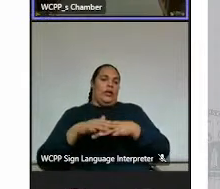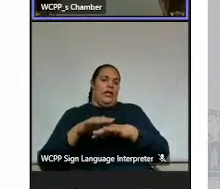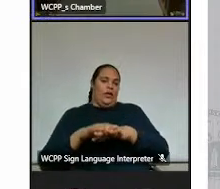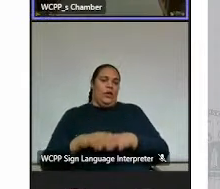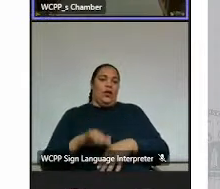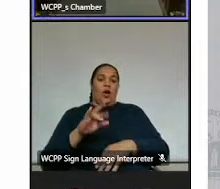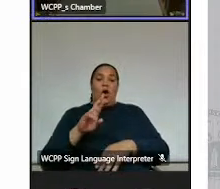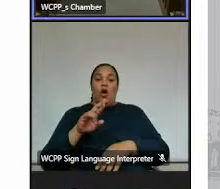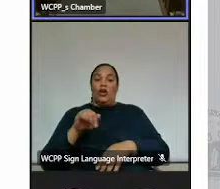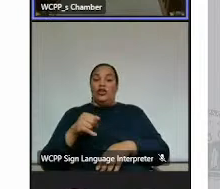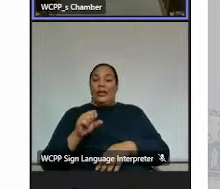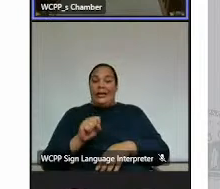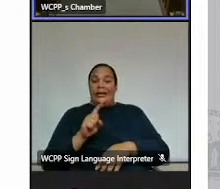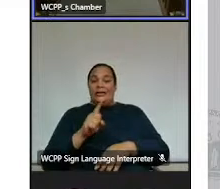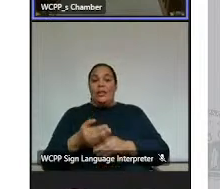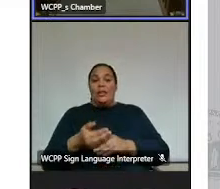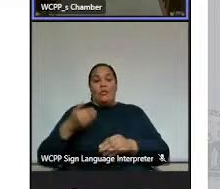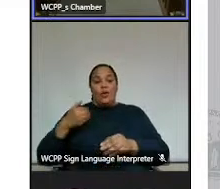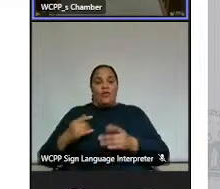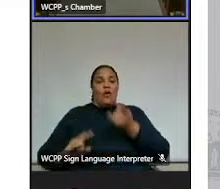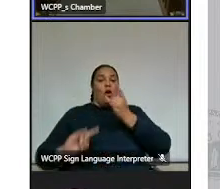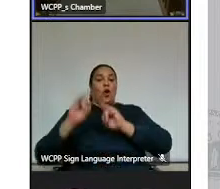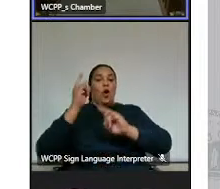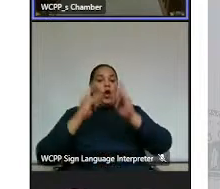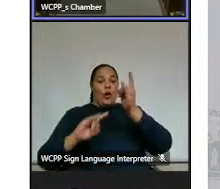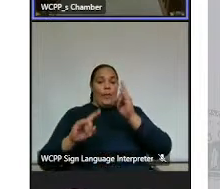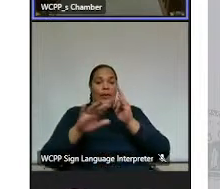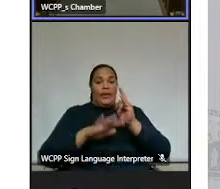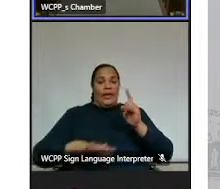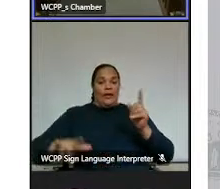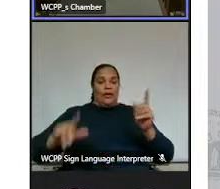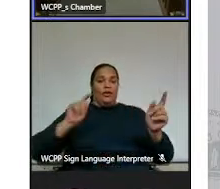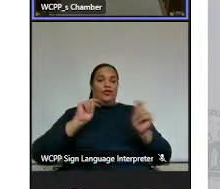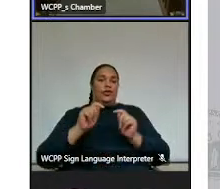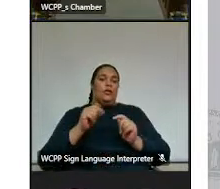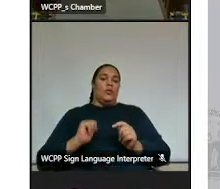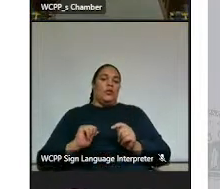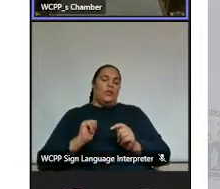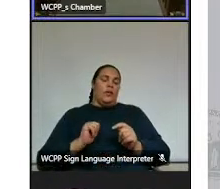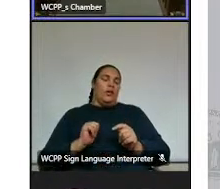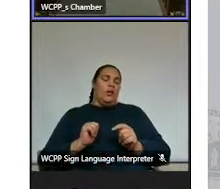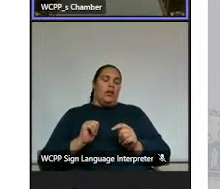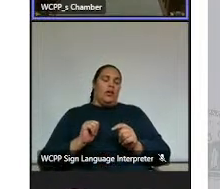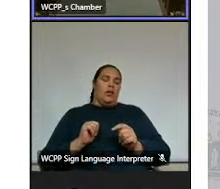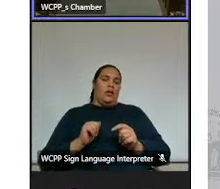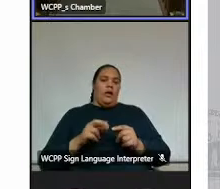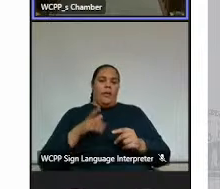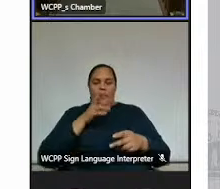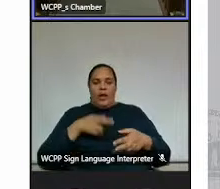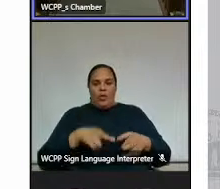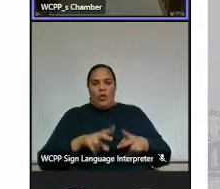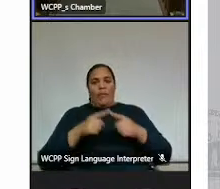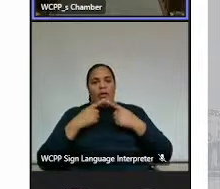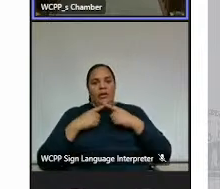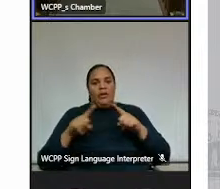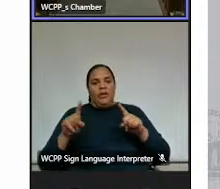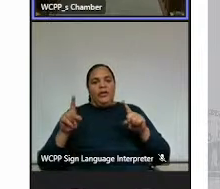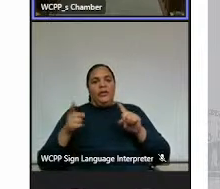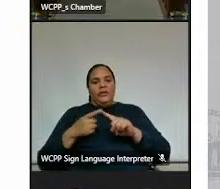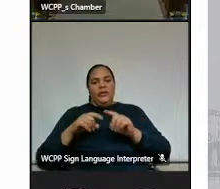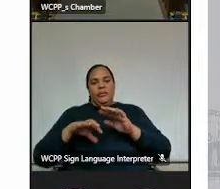RJSs were previously confined to urban areas and termed municipal main roads. They are declared by the province under the